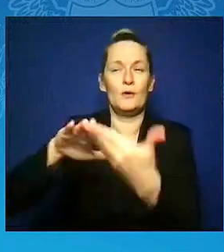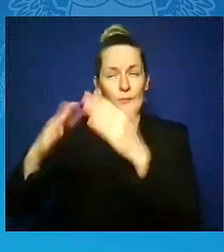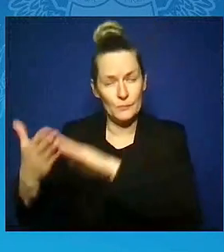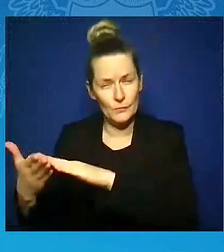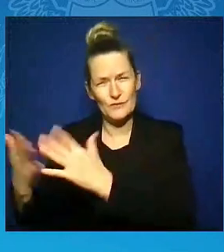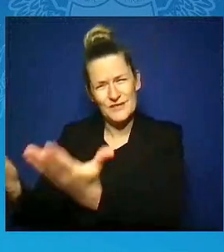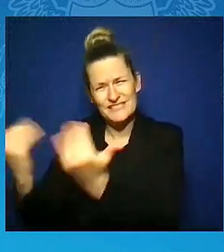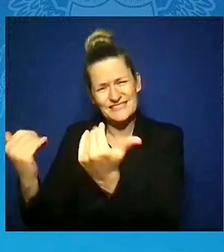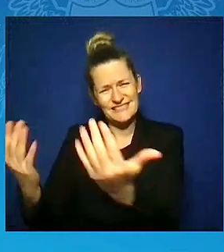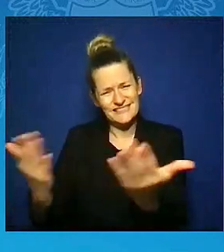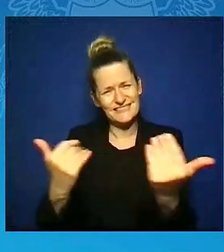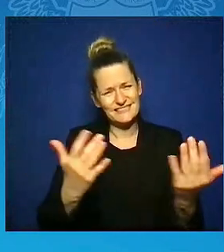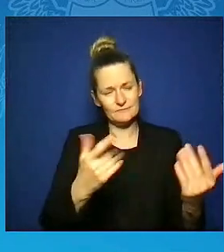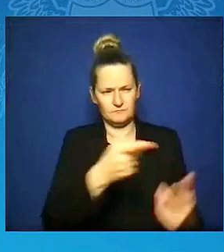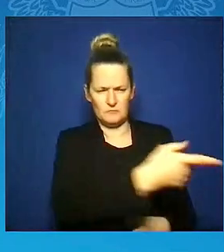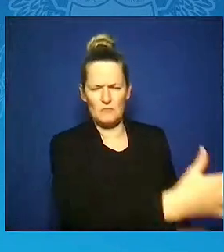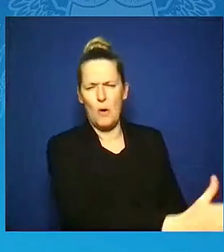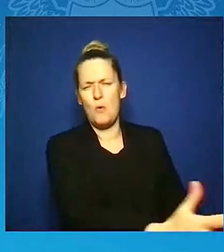Keep it real.